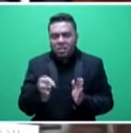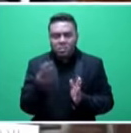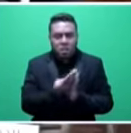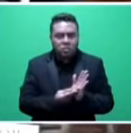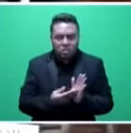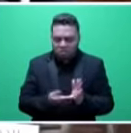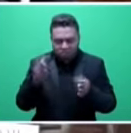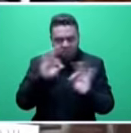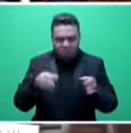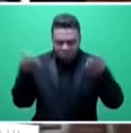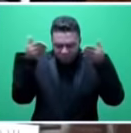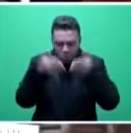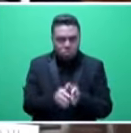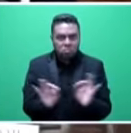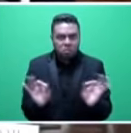budget.